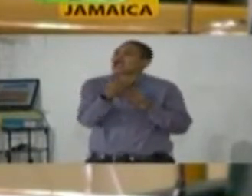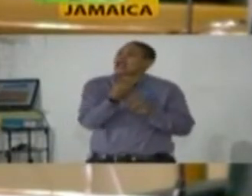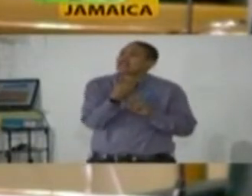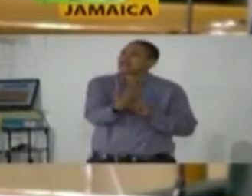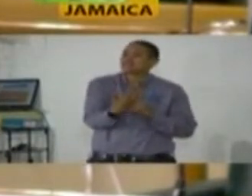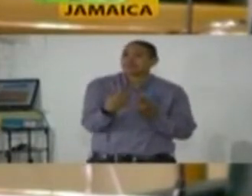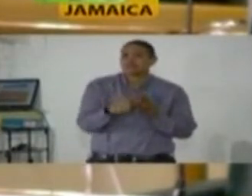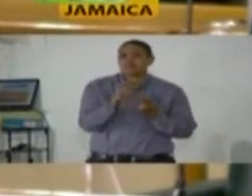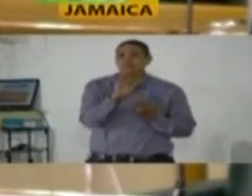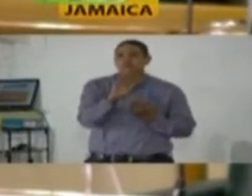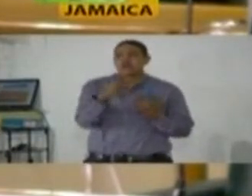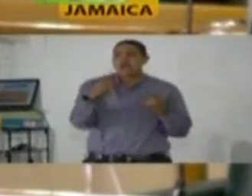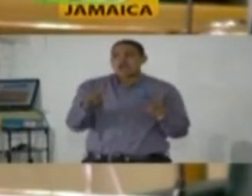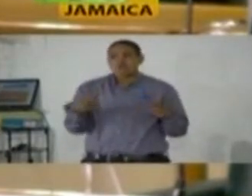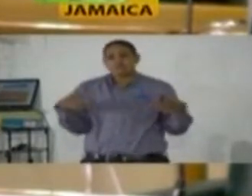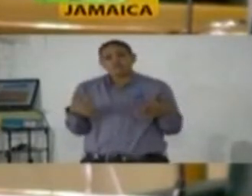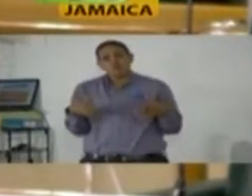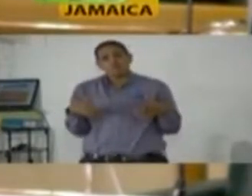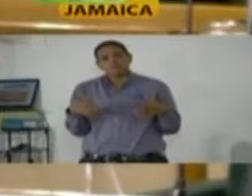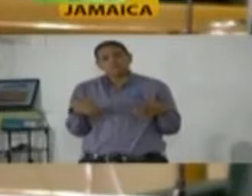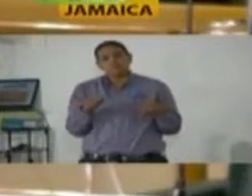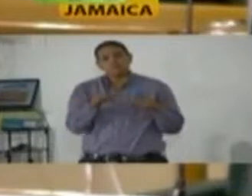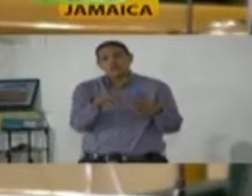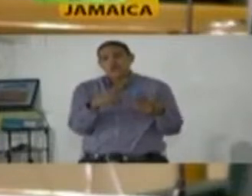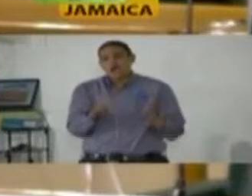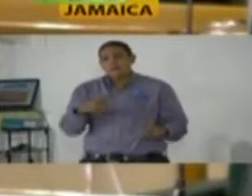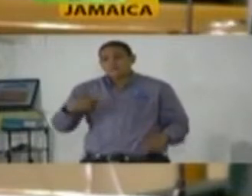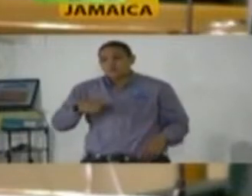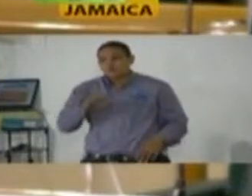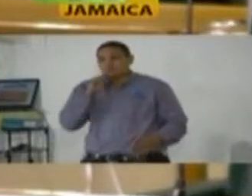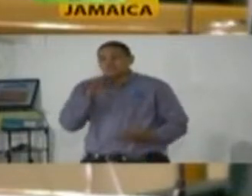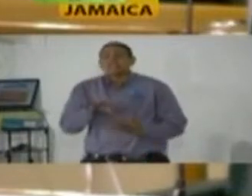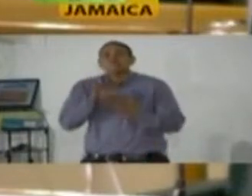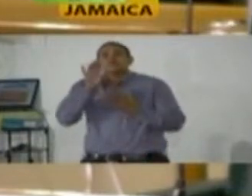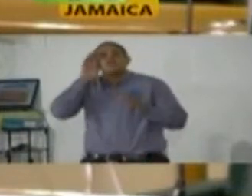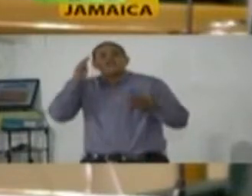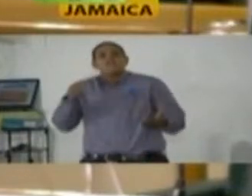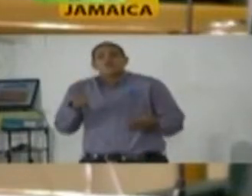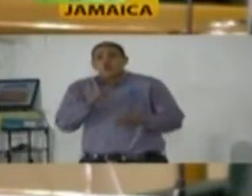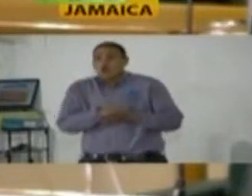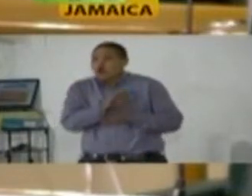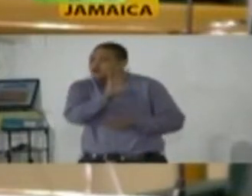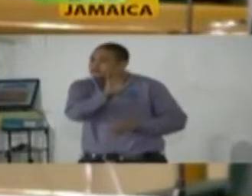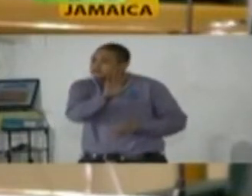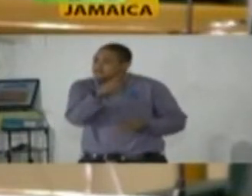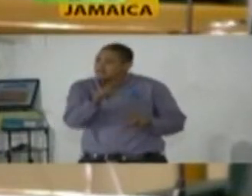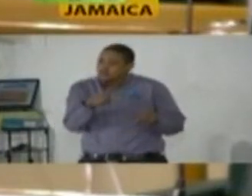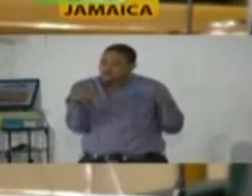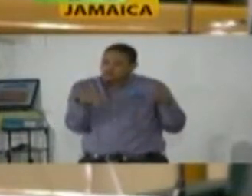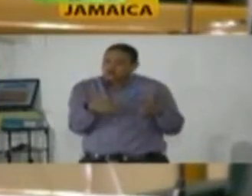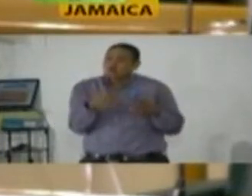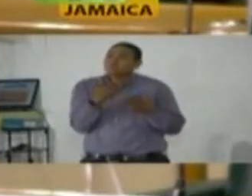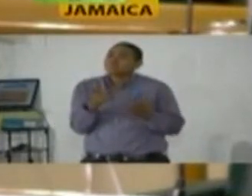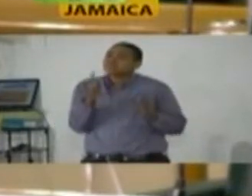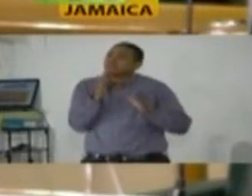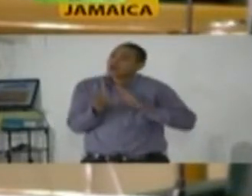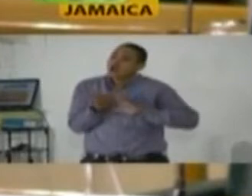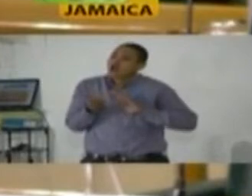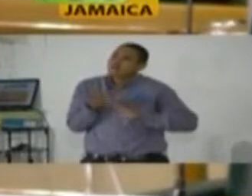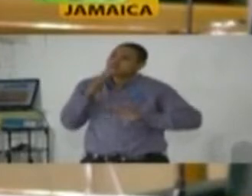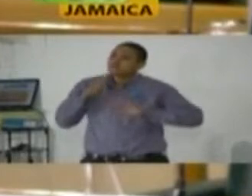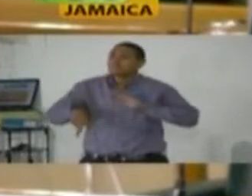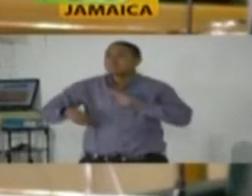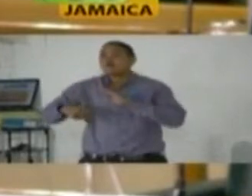efforts of the youth groups. We've taken a special focus on uniform youth groups operating in primary and